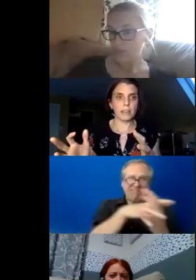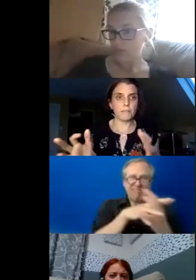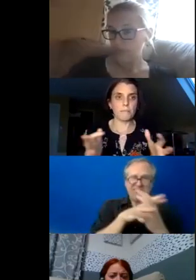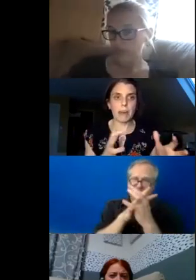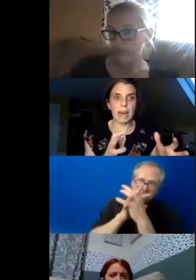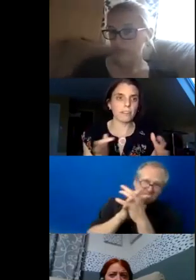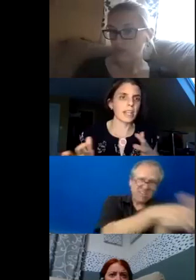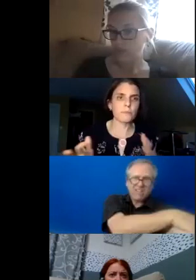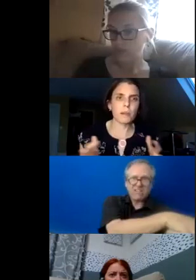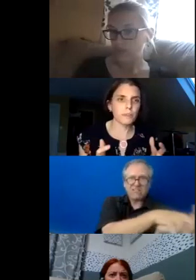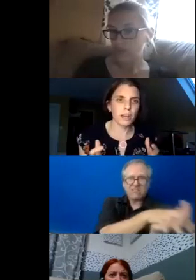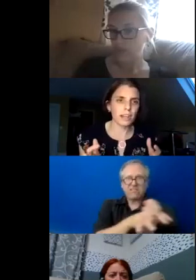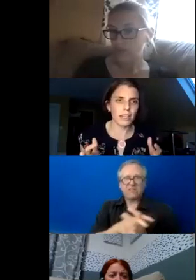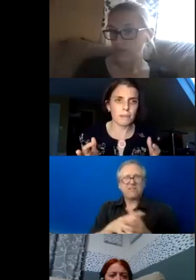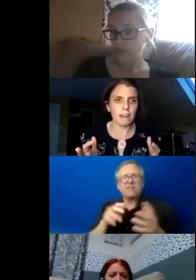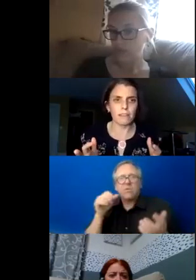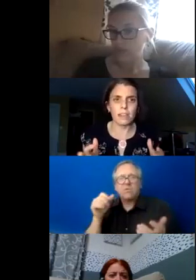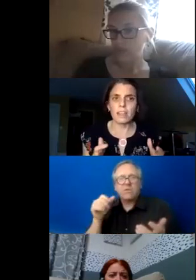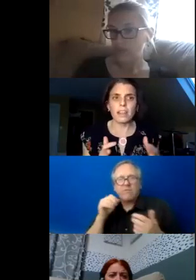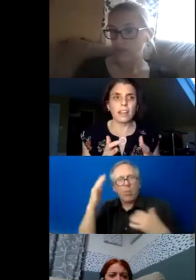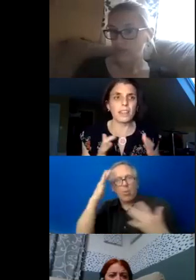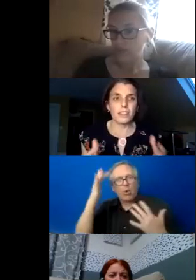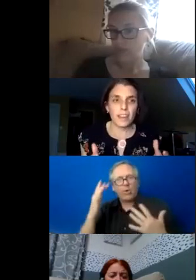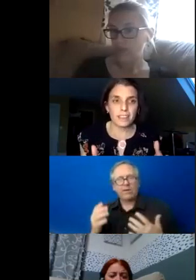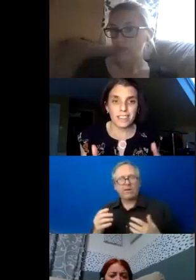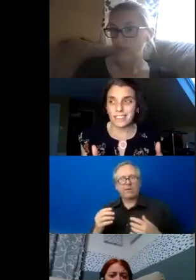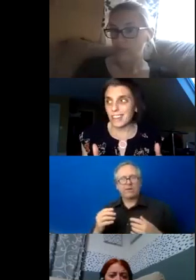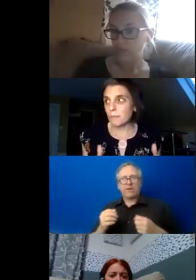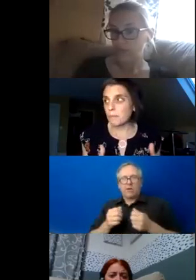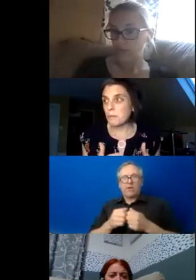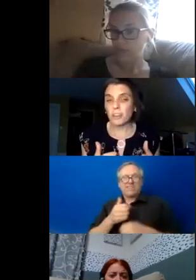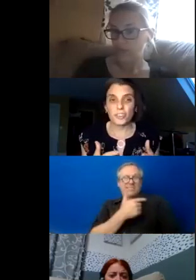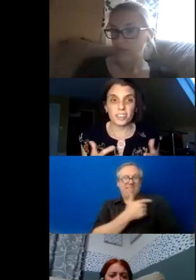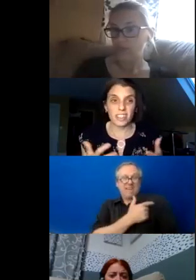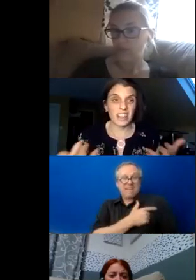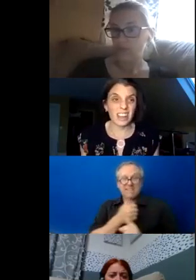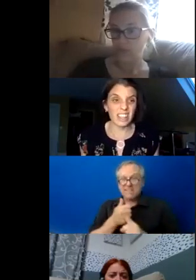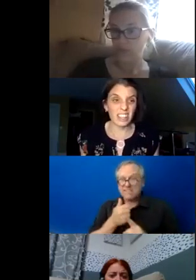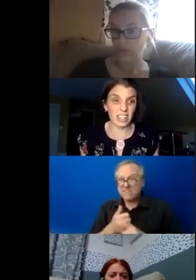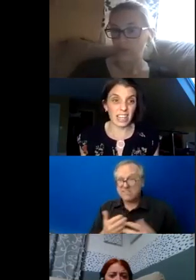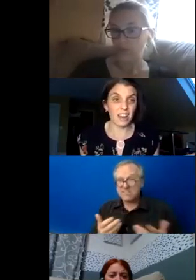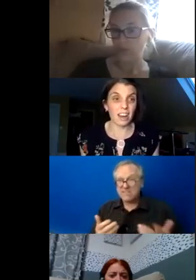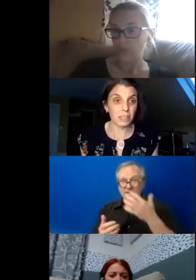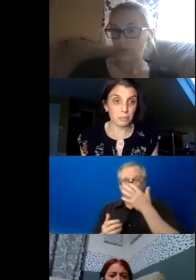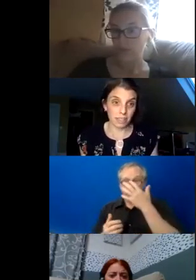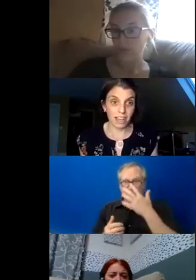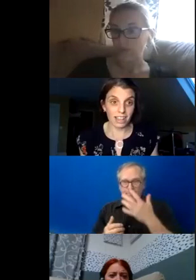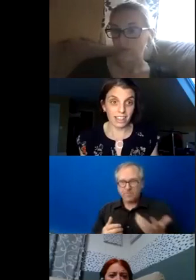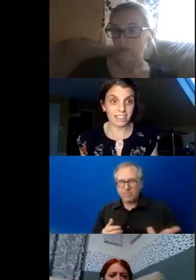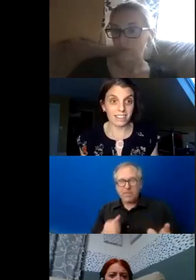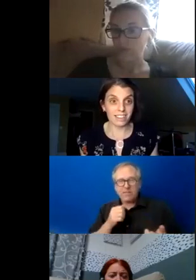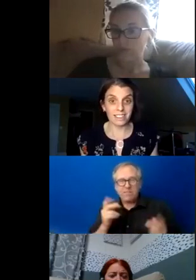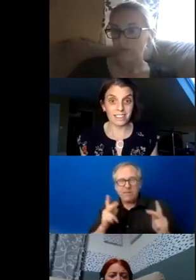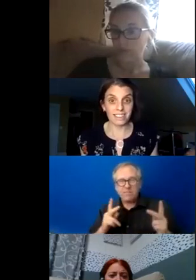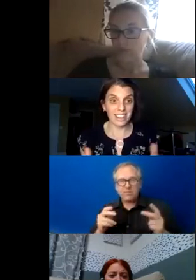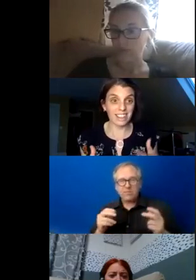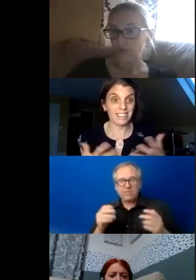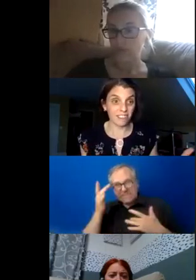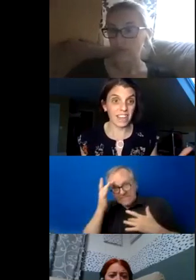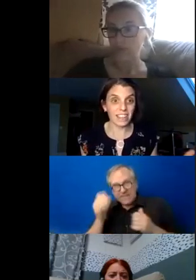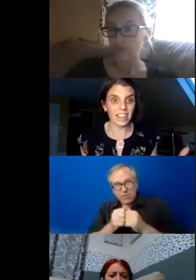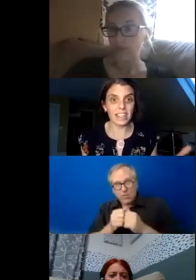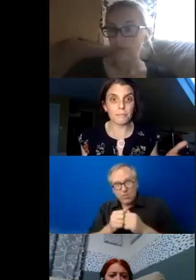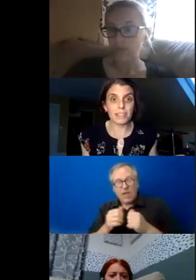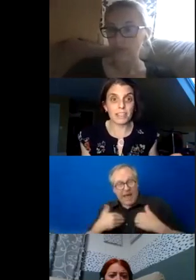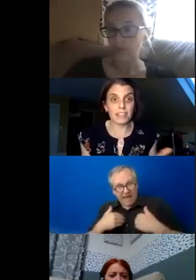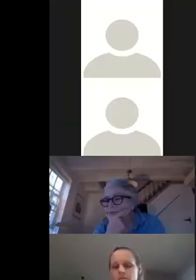big battle. And that's why we're talking about these vaccines, like people are just like not even getting hospitalized, like,